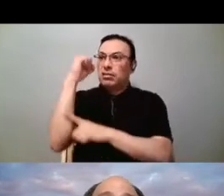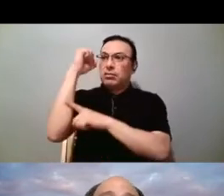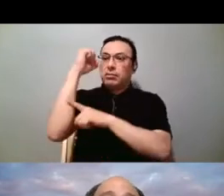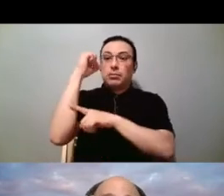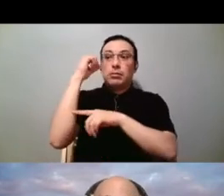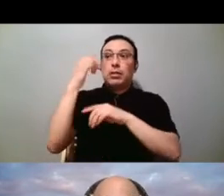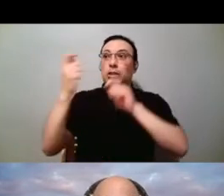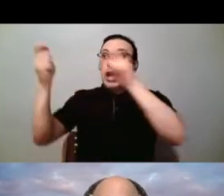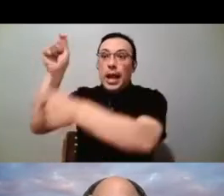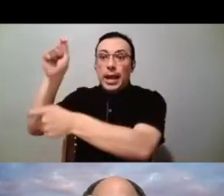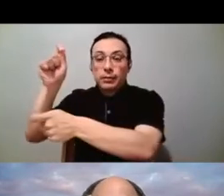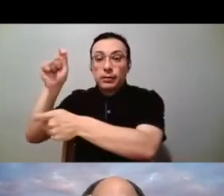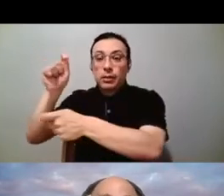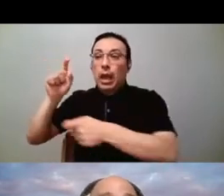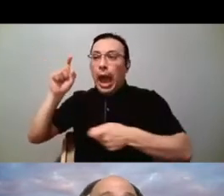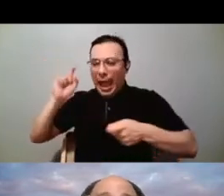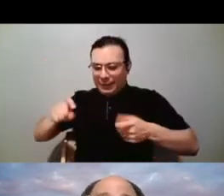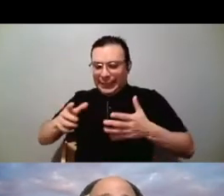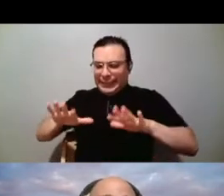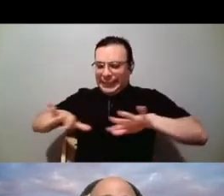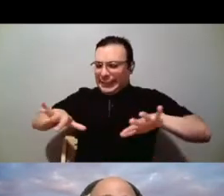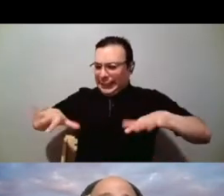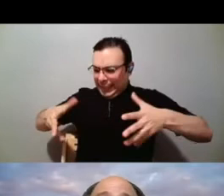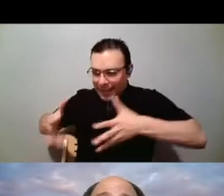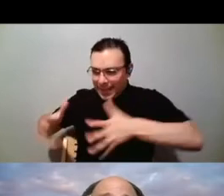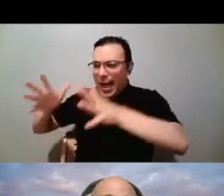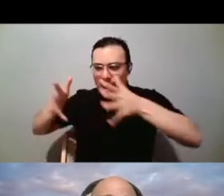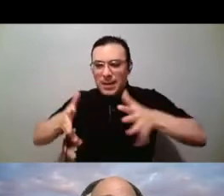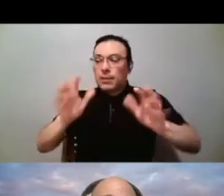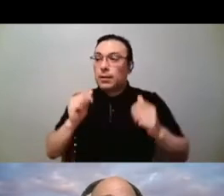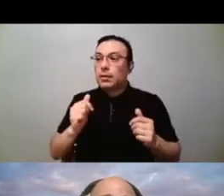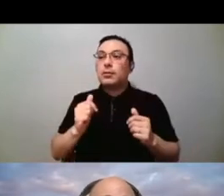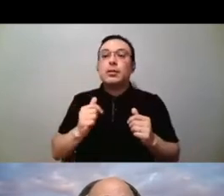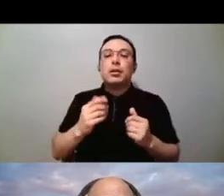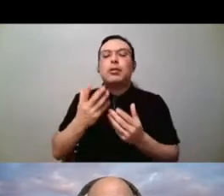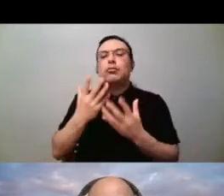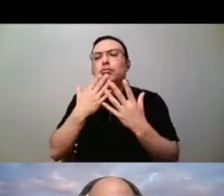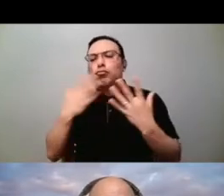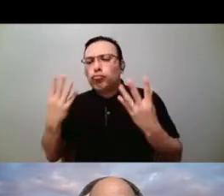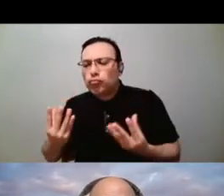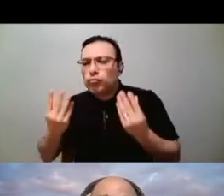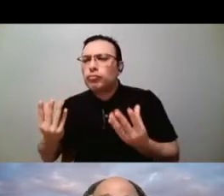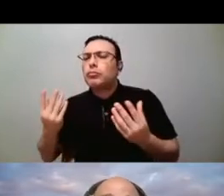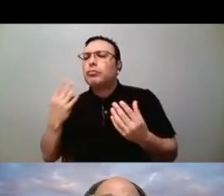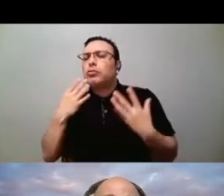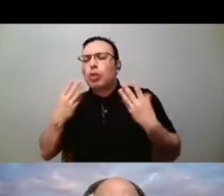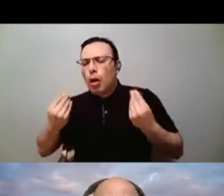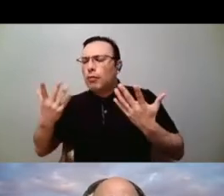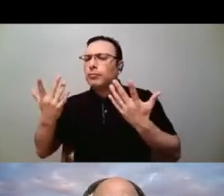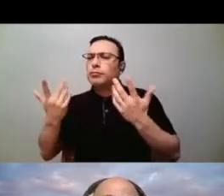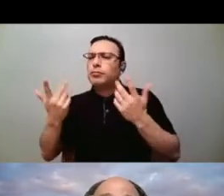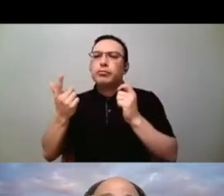to make room for maneuvers, tenderness, horror, candor, rupture,